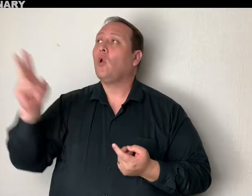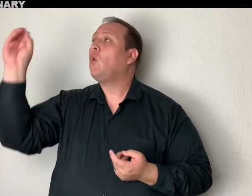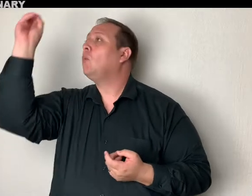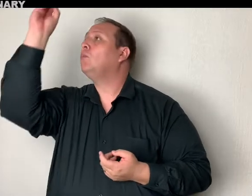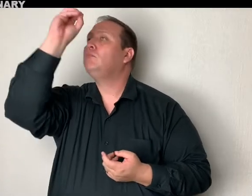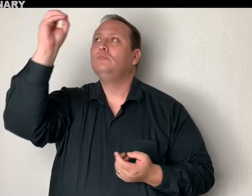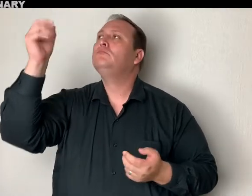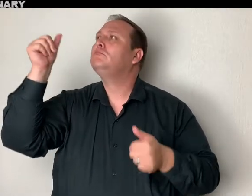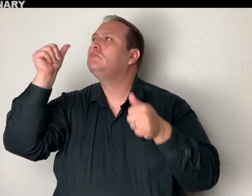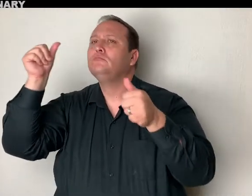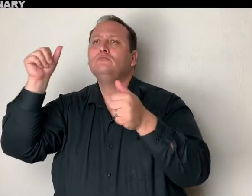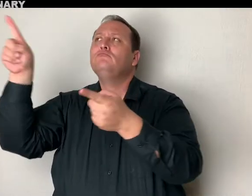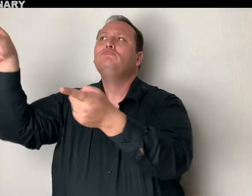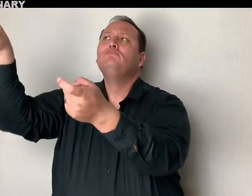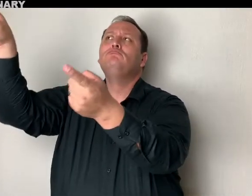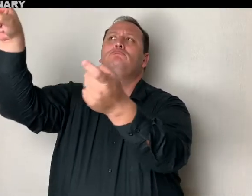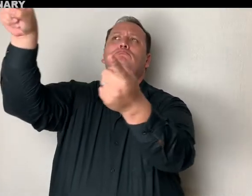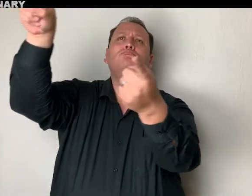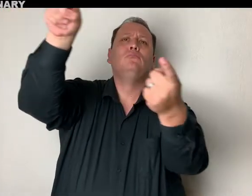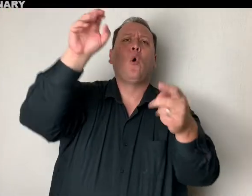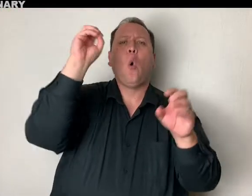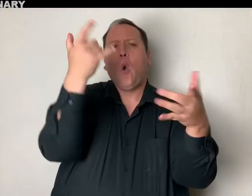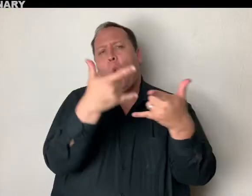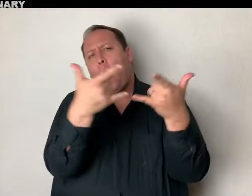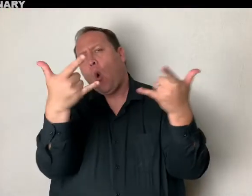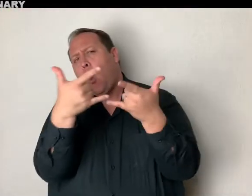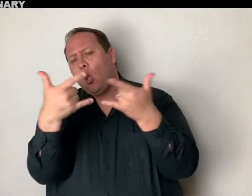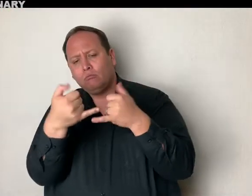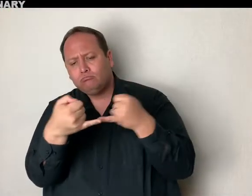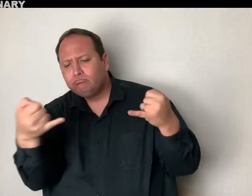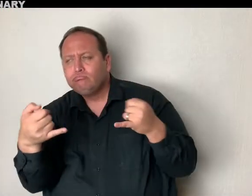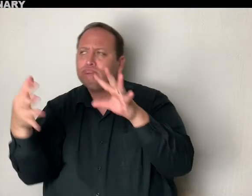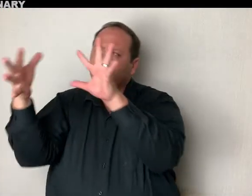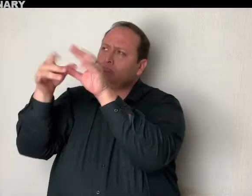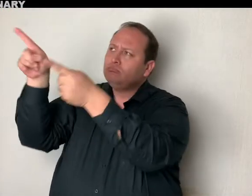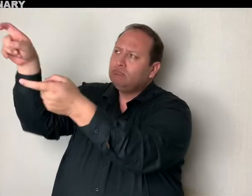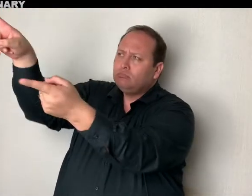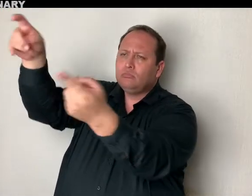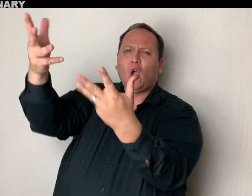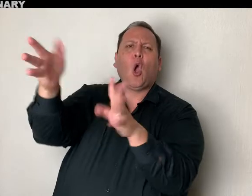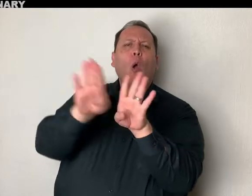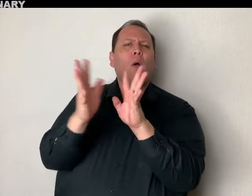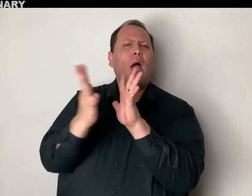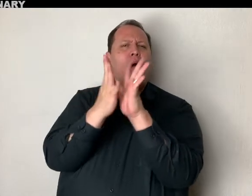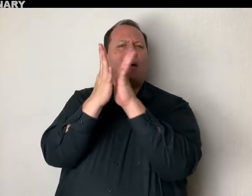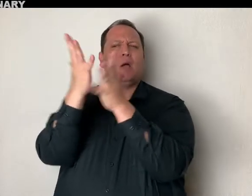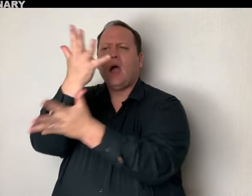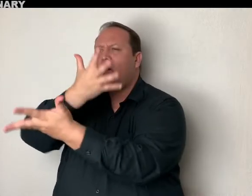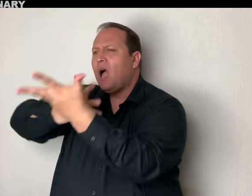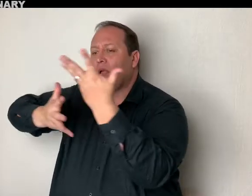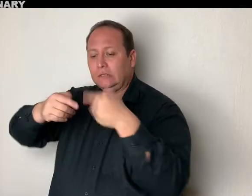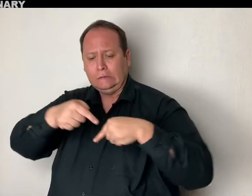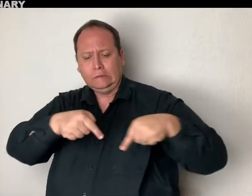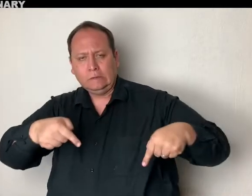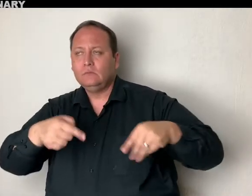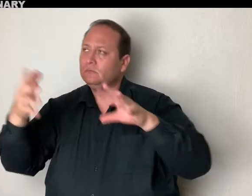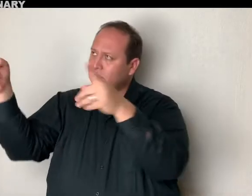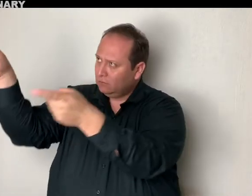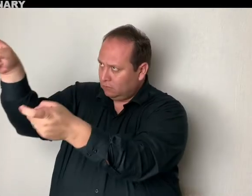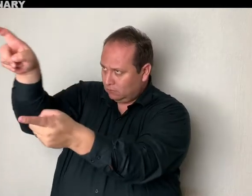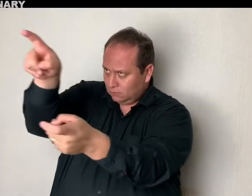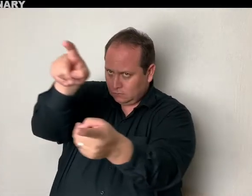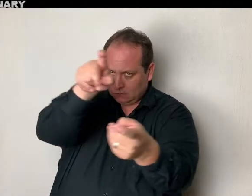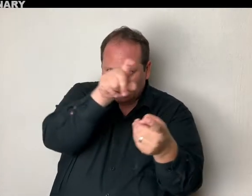people's stories about the borderlands now, about their interaction with this part of the border. We're starting to collect stories